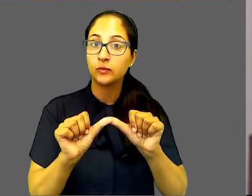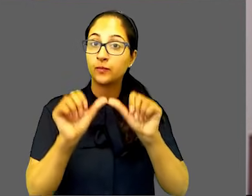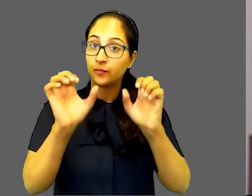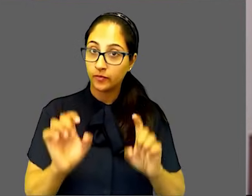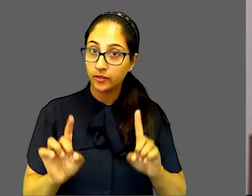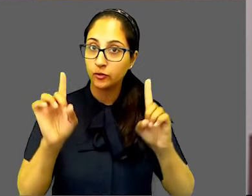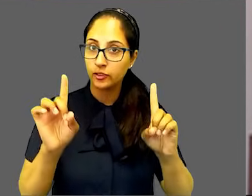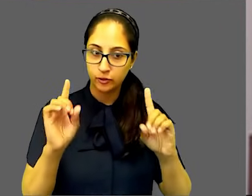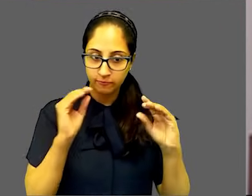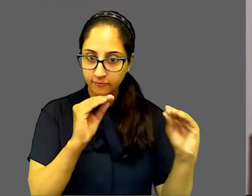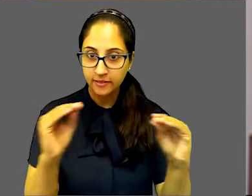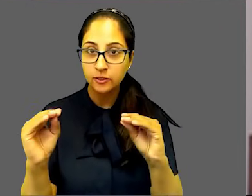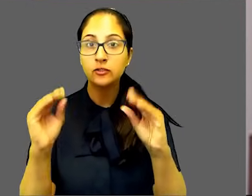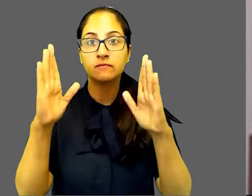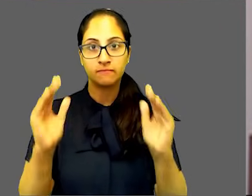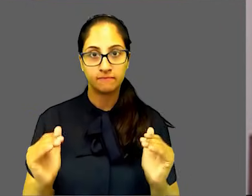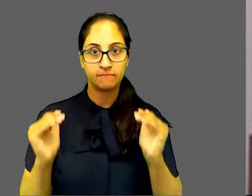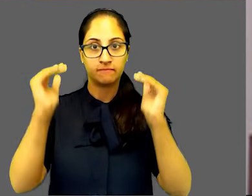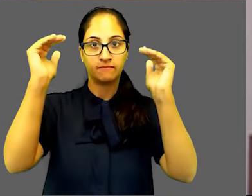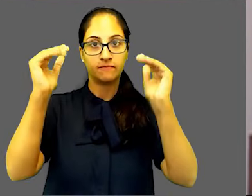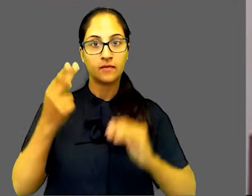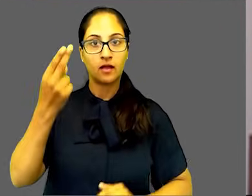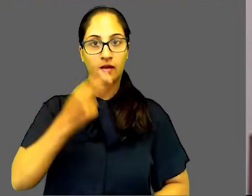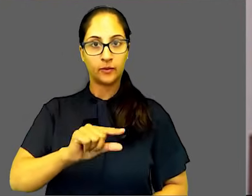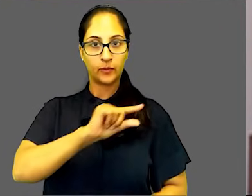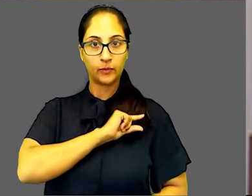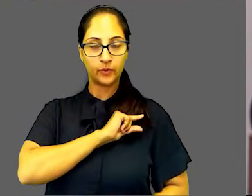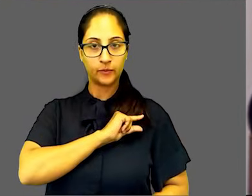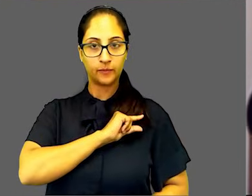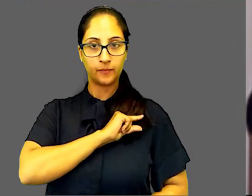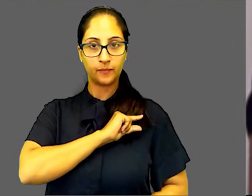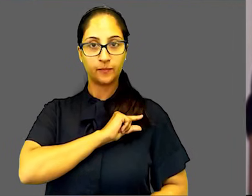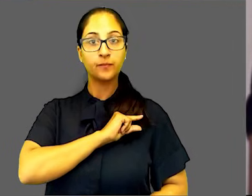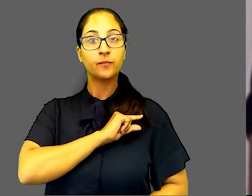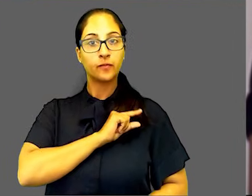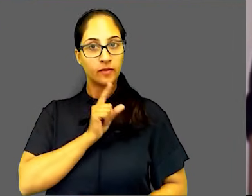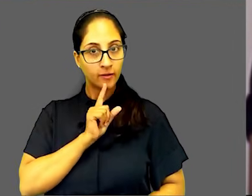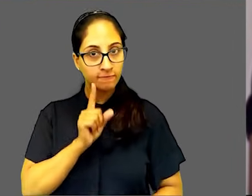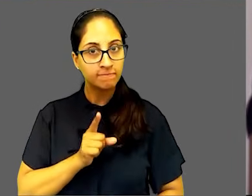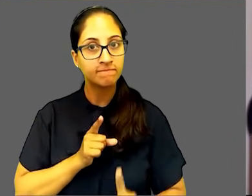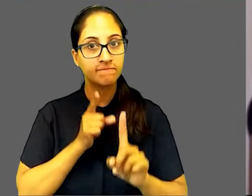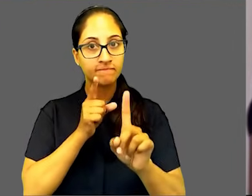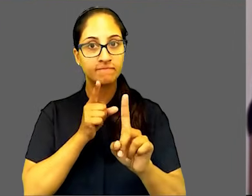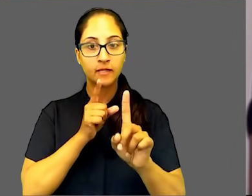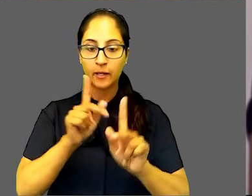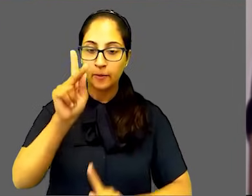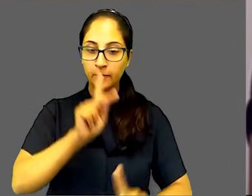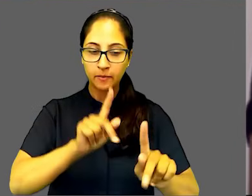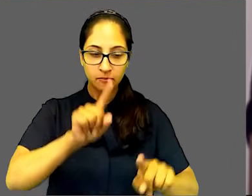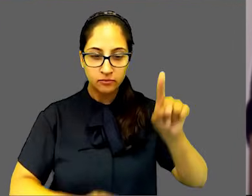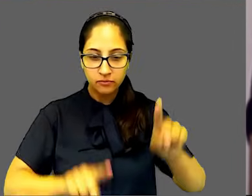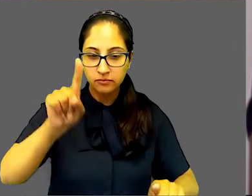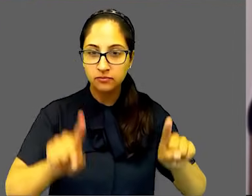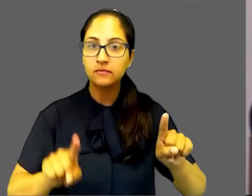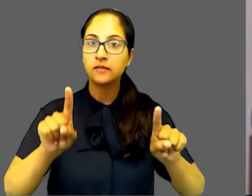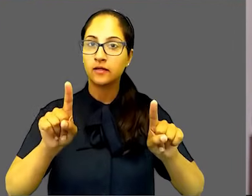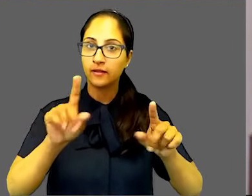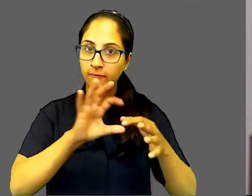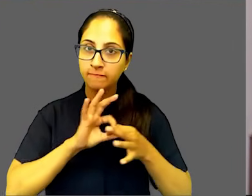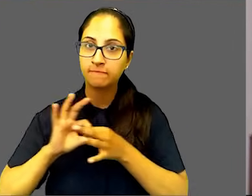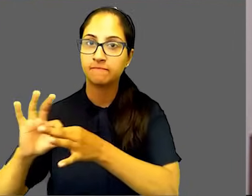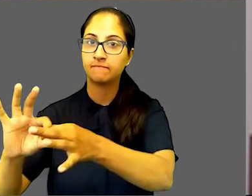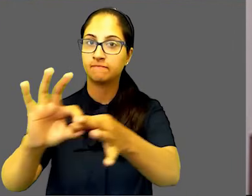scholarship, publication, and instruction of high quality and generous breadth can provide